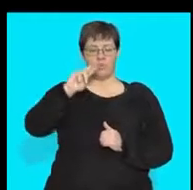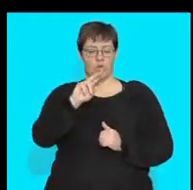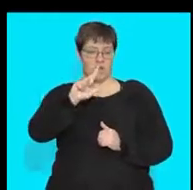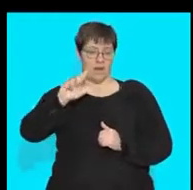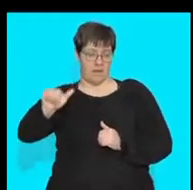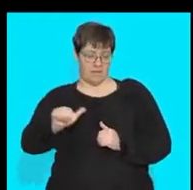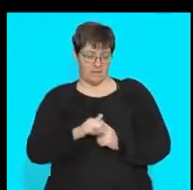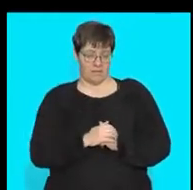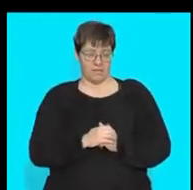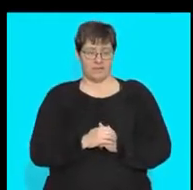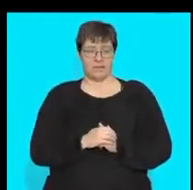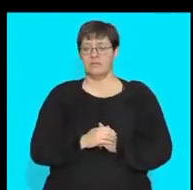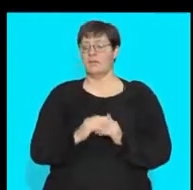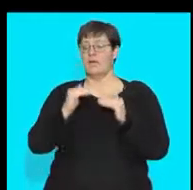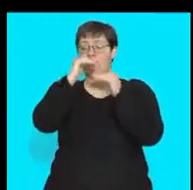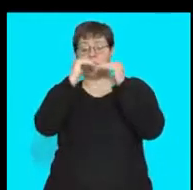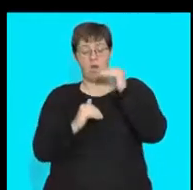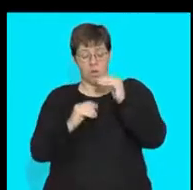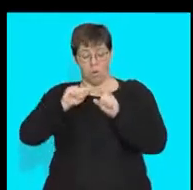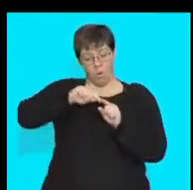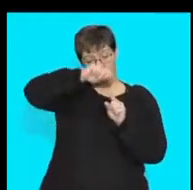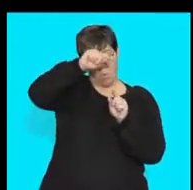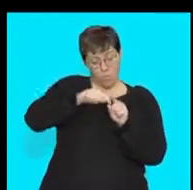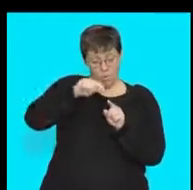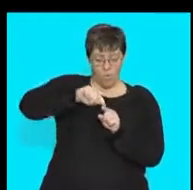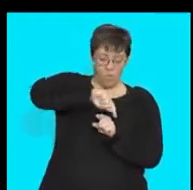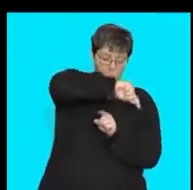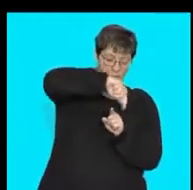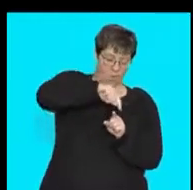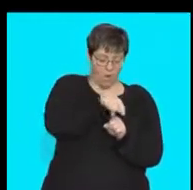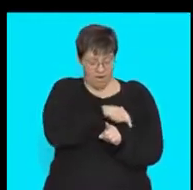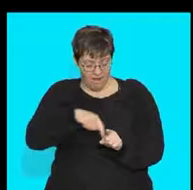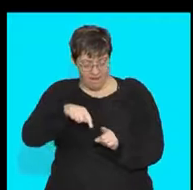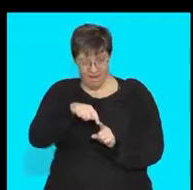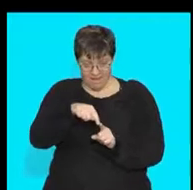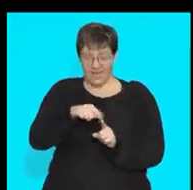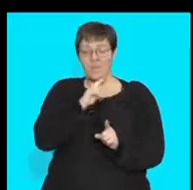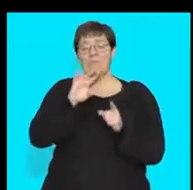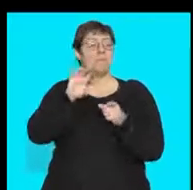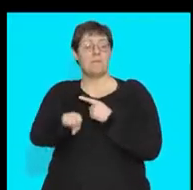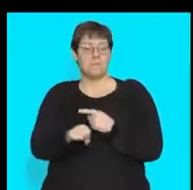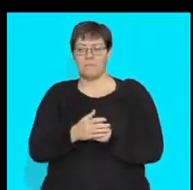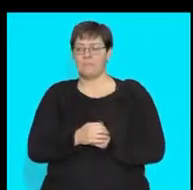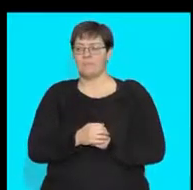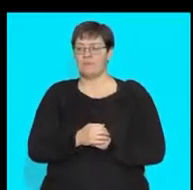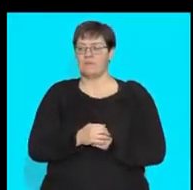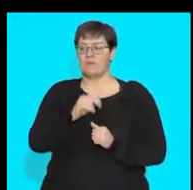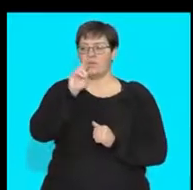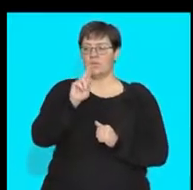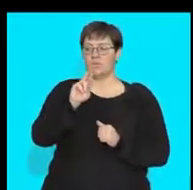ampulla, right. Just below the semicircular canals, the little snail's head, yeah, you'll find